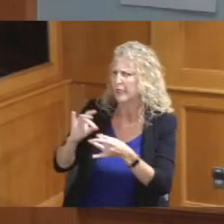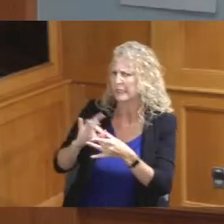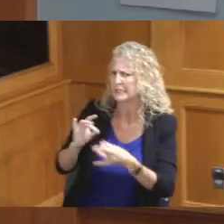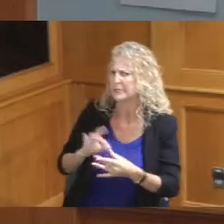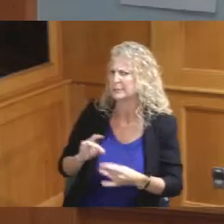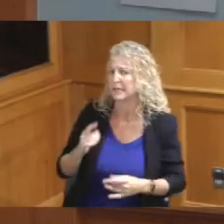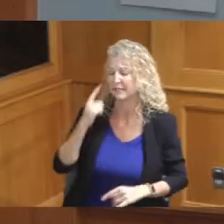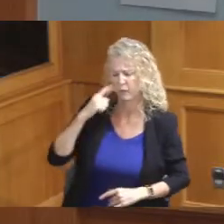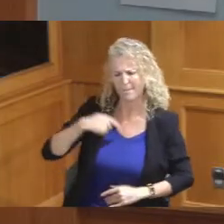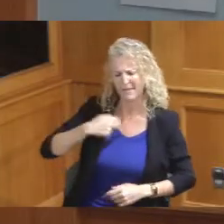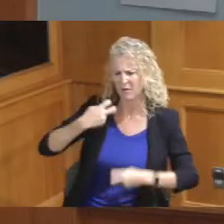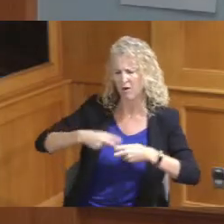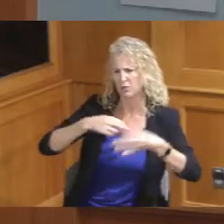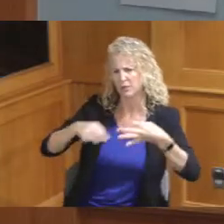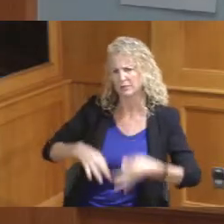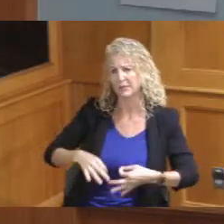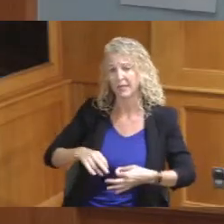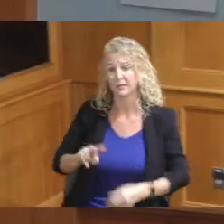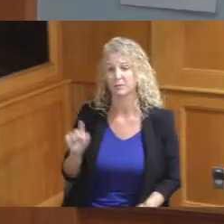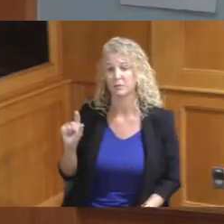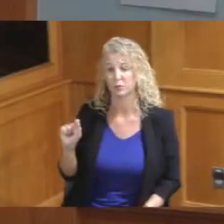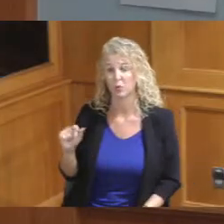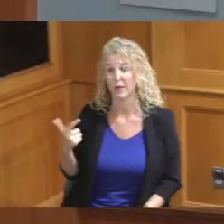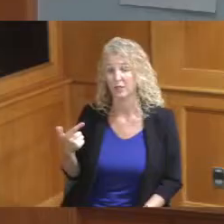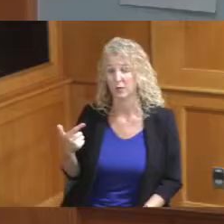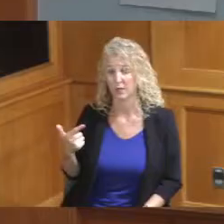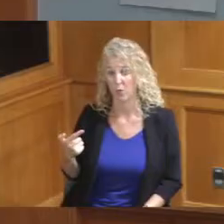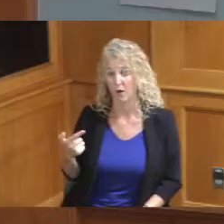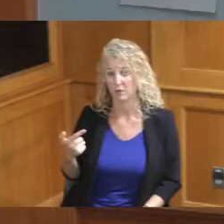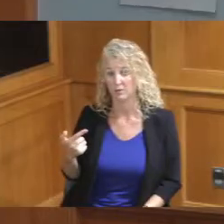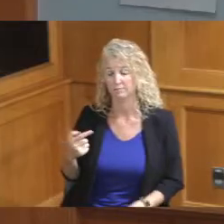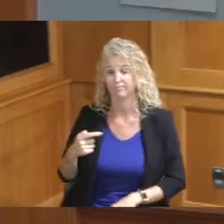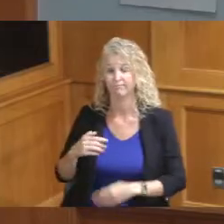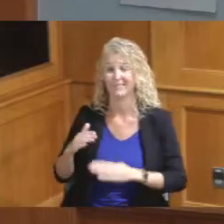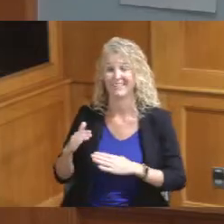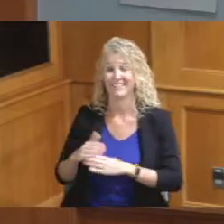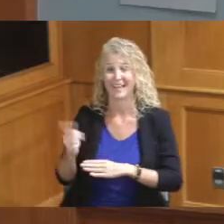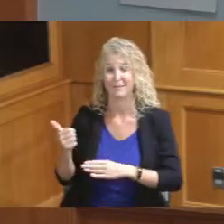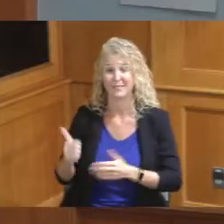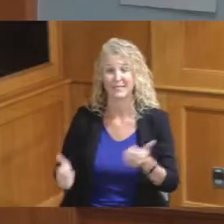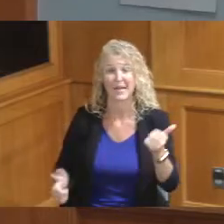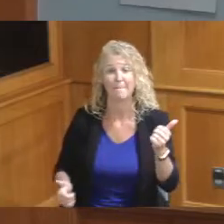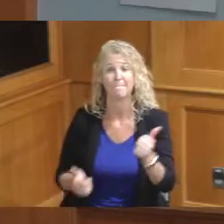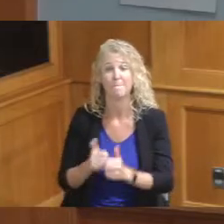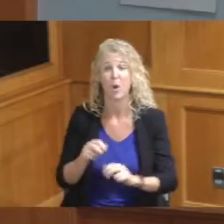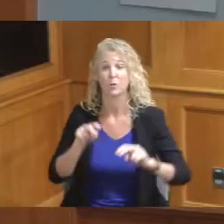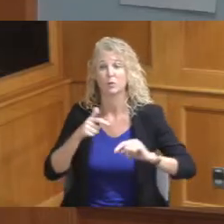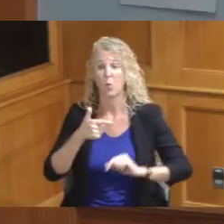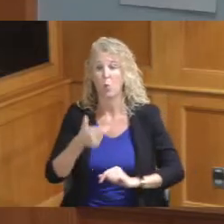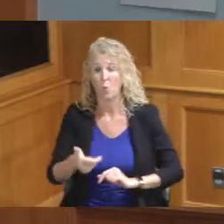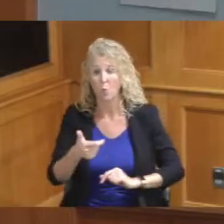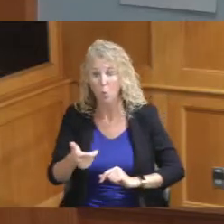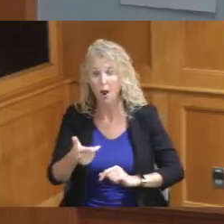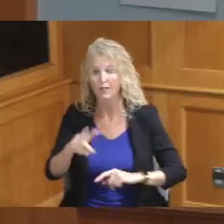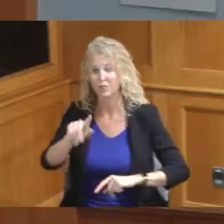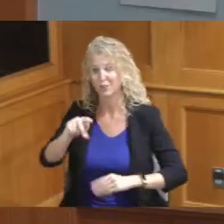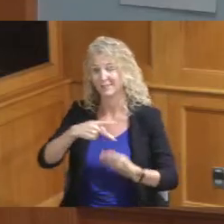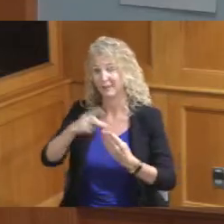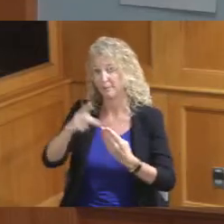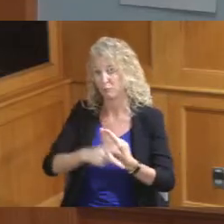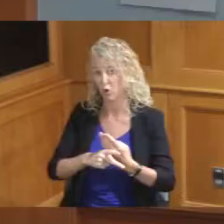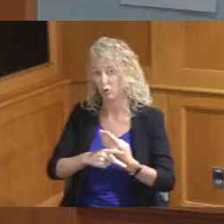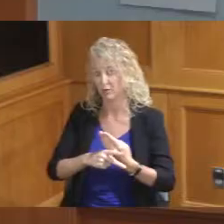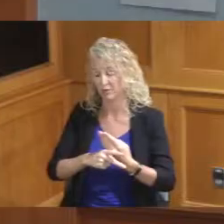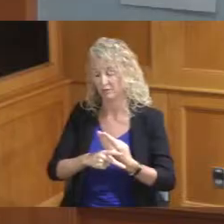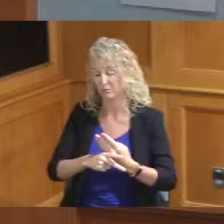quantifying myself is, in 2021, the top 10 most viewed programs in the entire country, 4